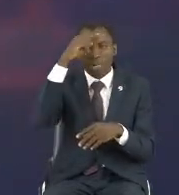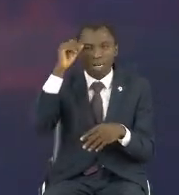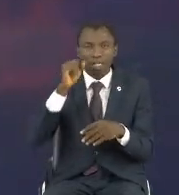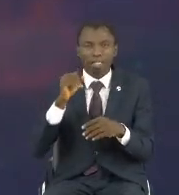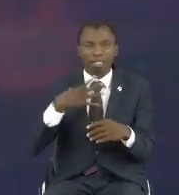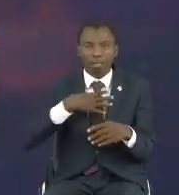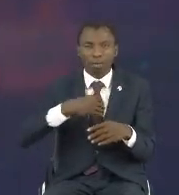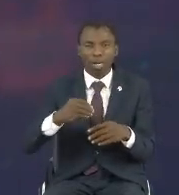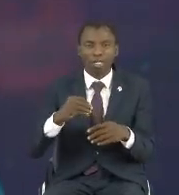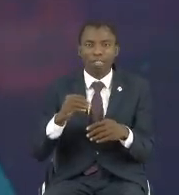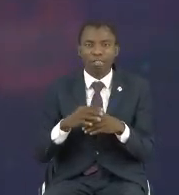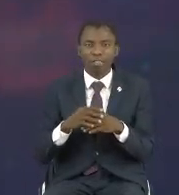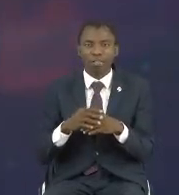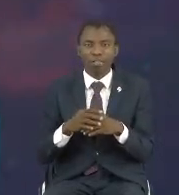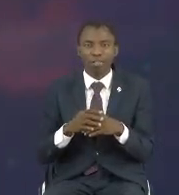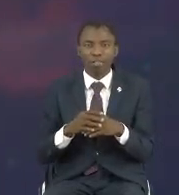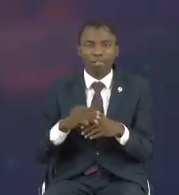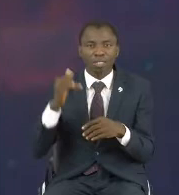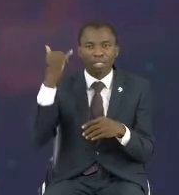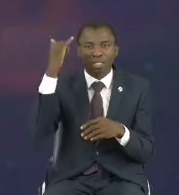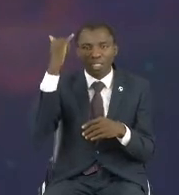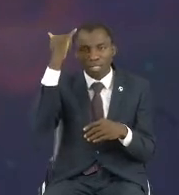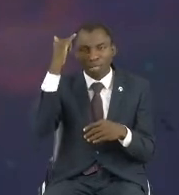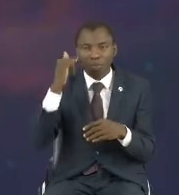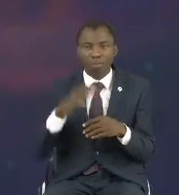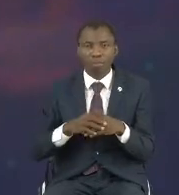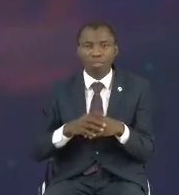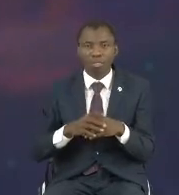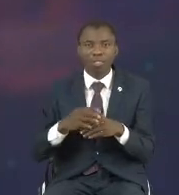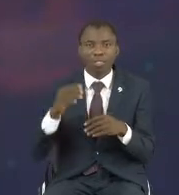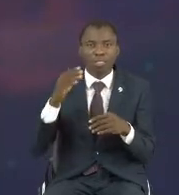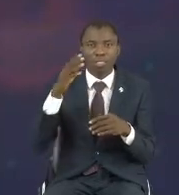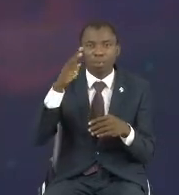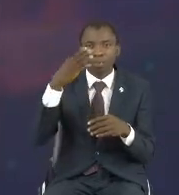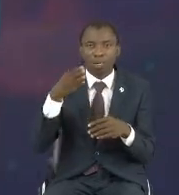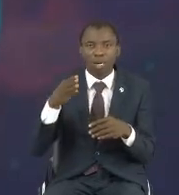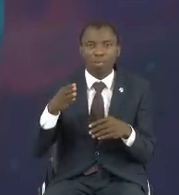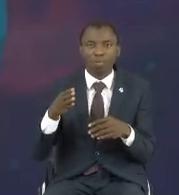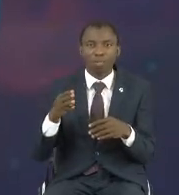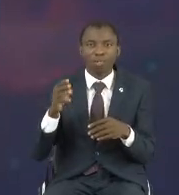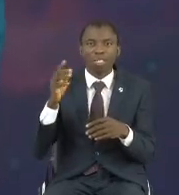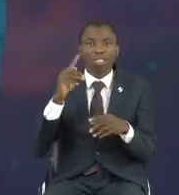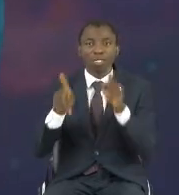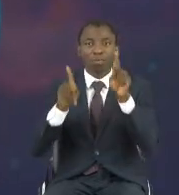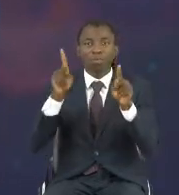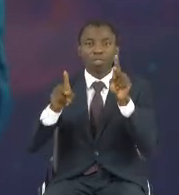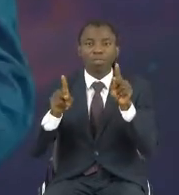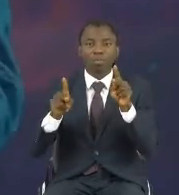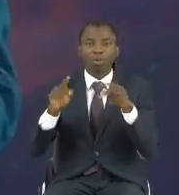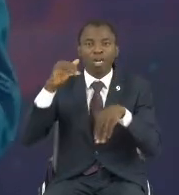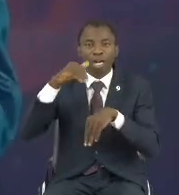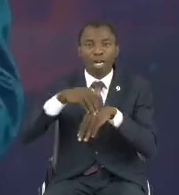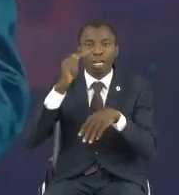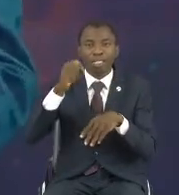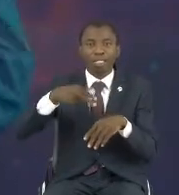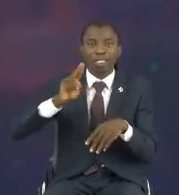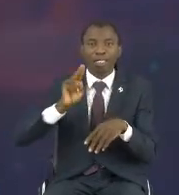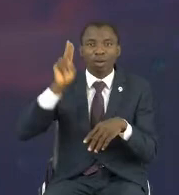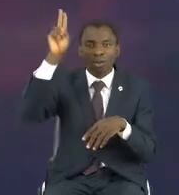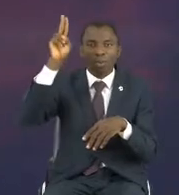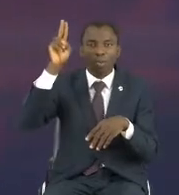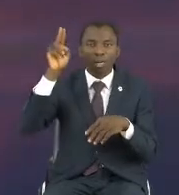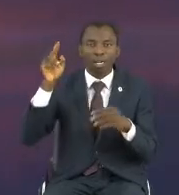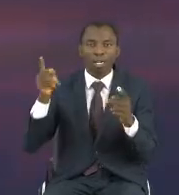white, the yellow, the brown, the people of the upper hemisphere,